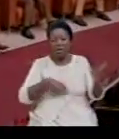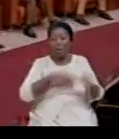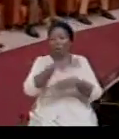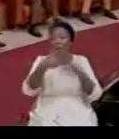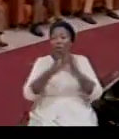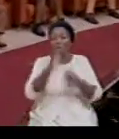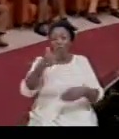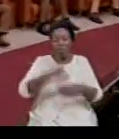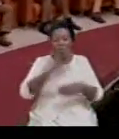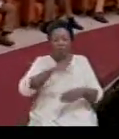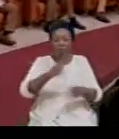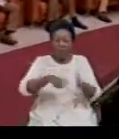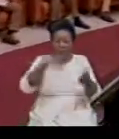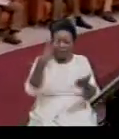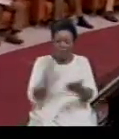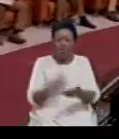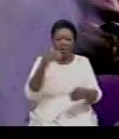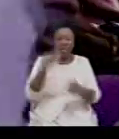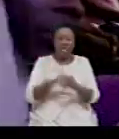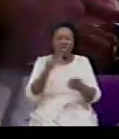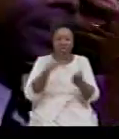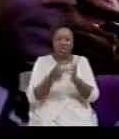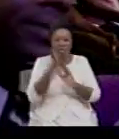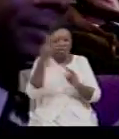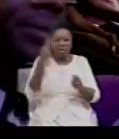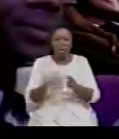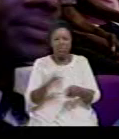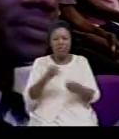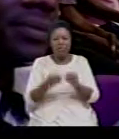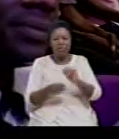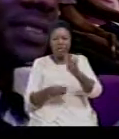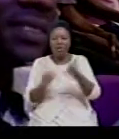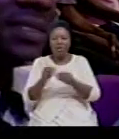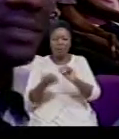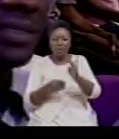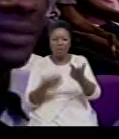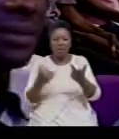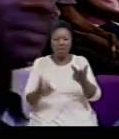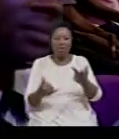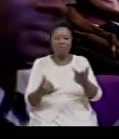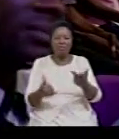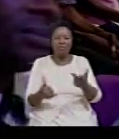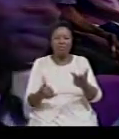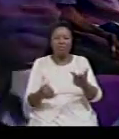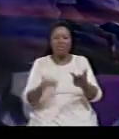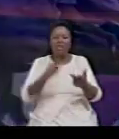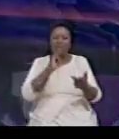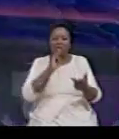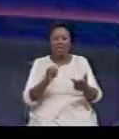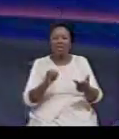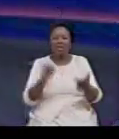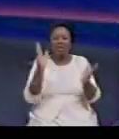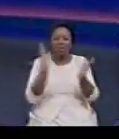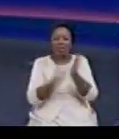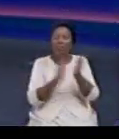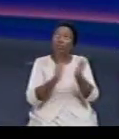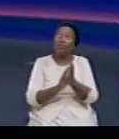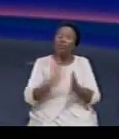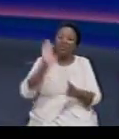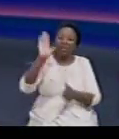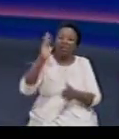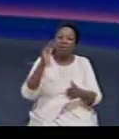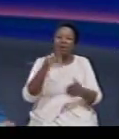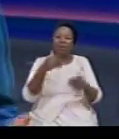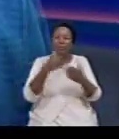will fall in Jesus' name. Look at number three there. Number three is praise him before the